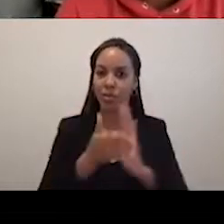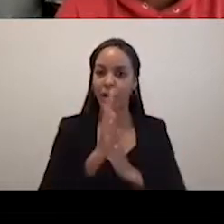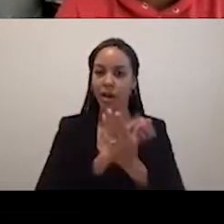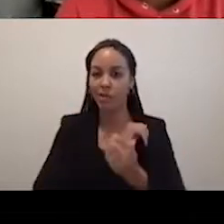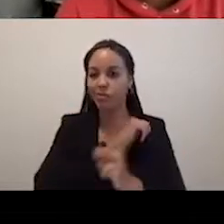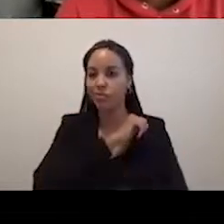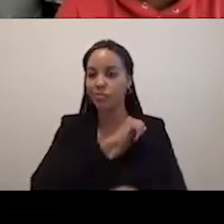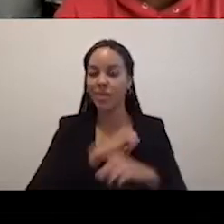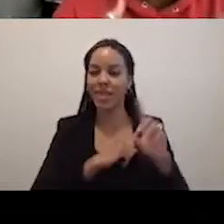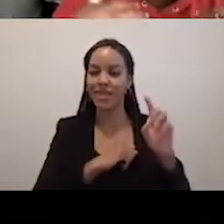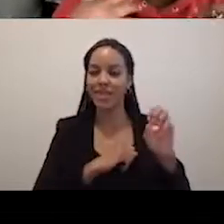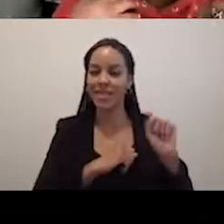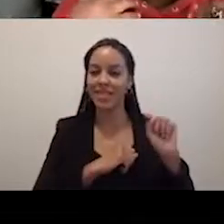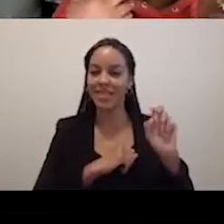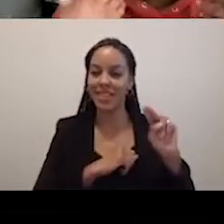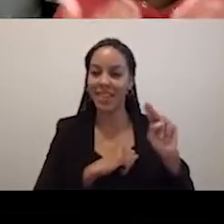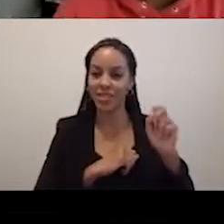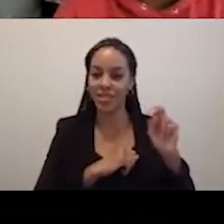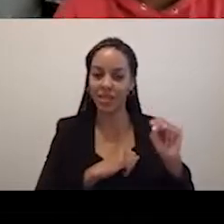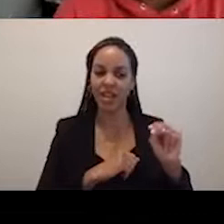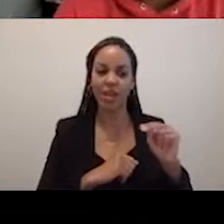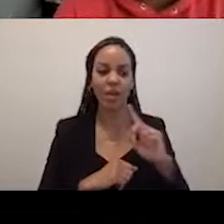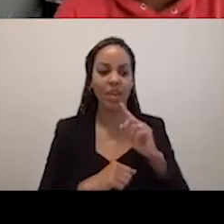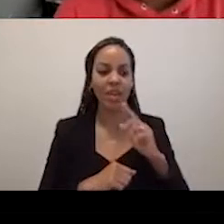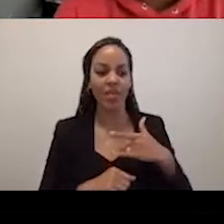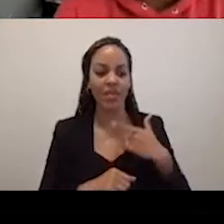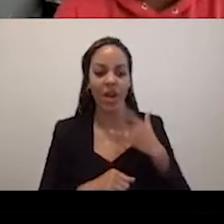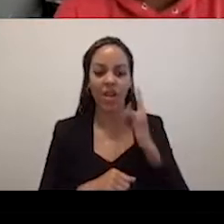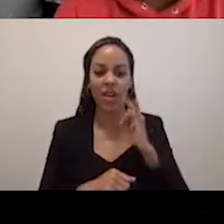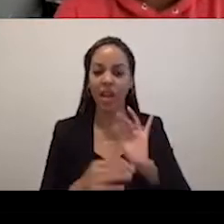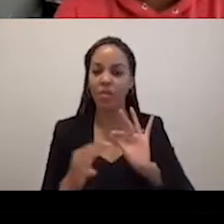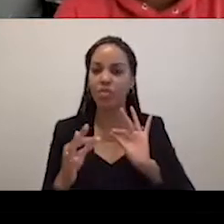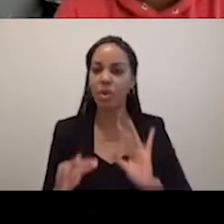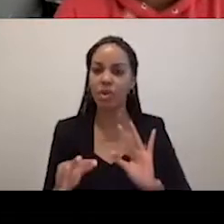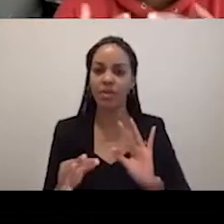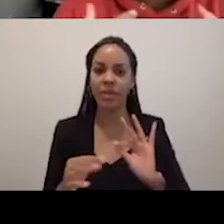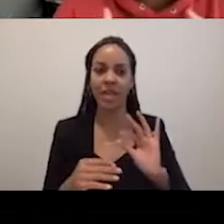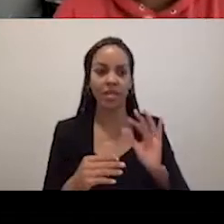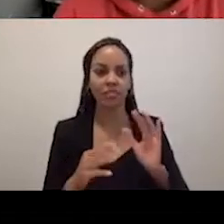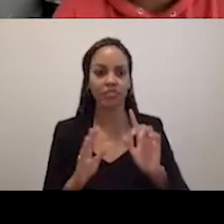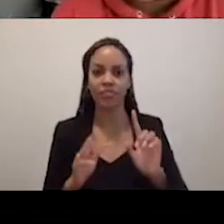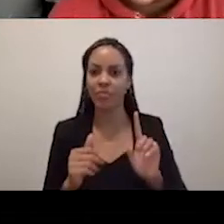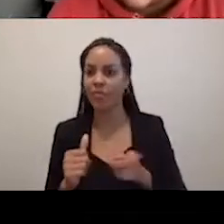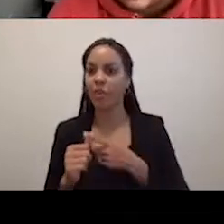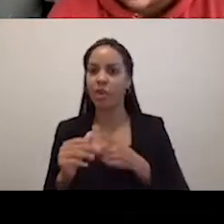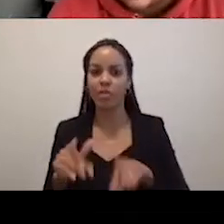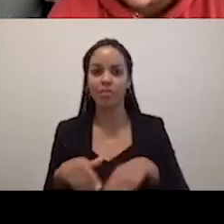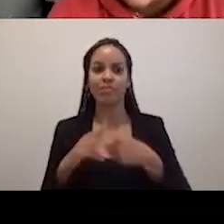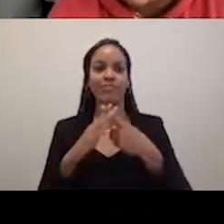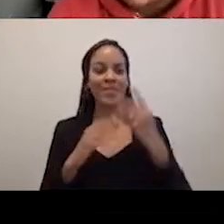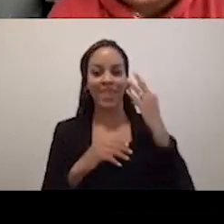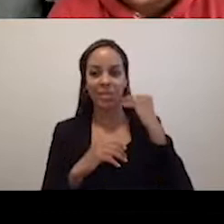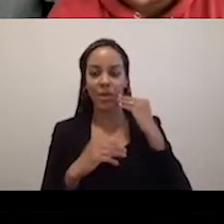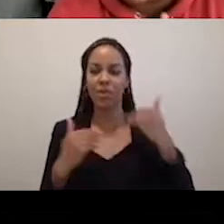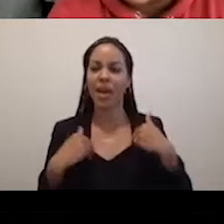really felt like the perfect inaugural experience. We have several residencies that